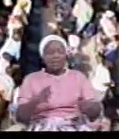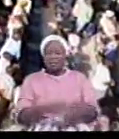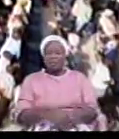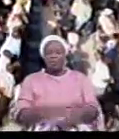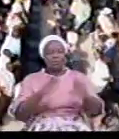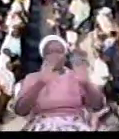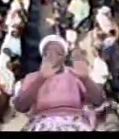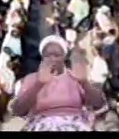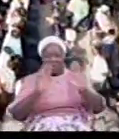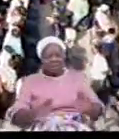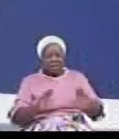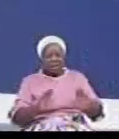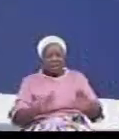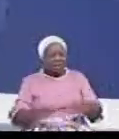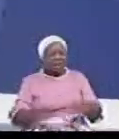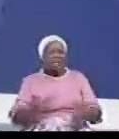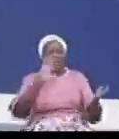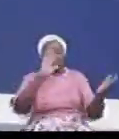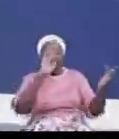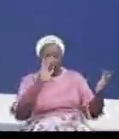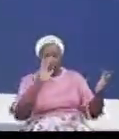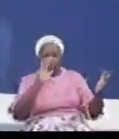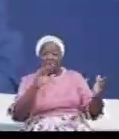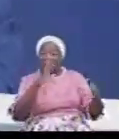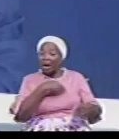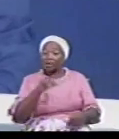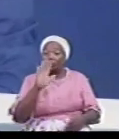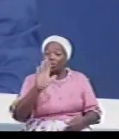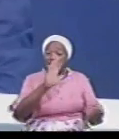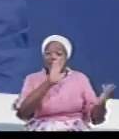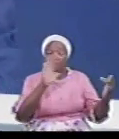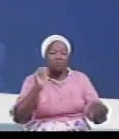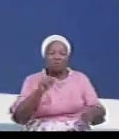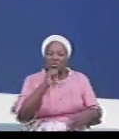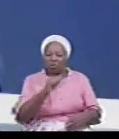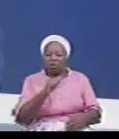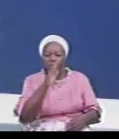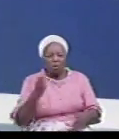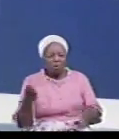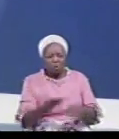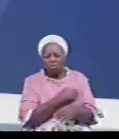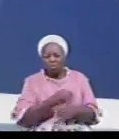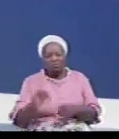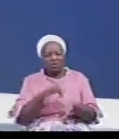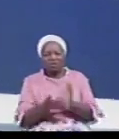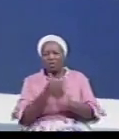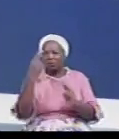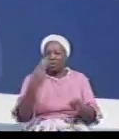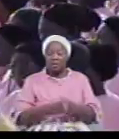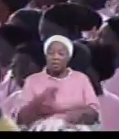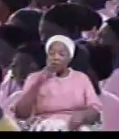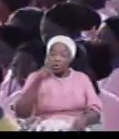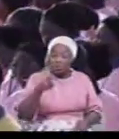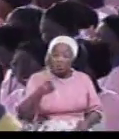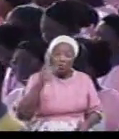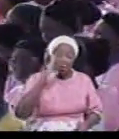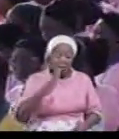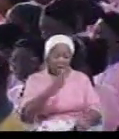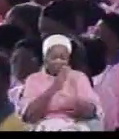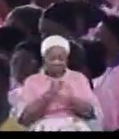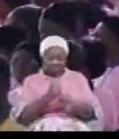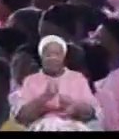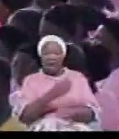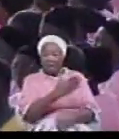aborted. I say your expectation will never be aborted. Your expectations will be met.